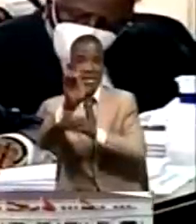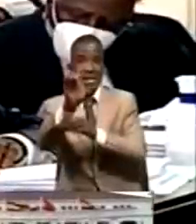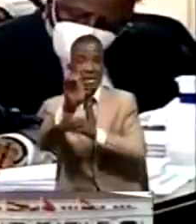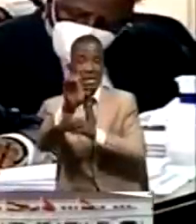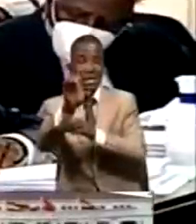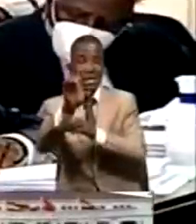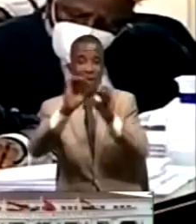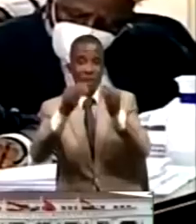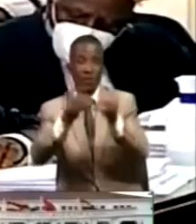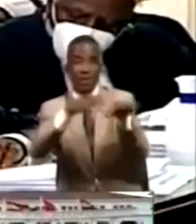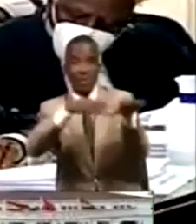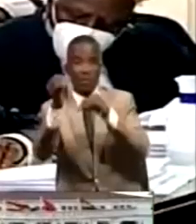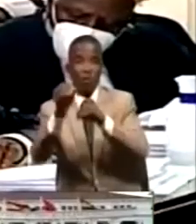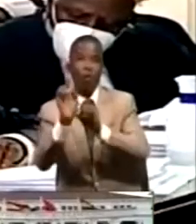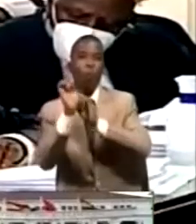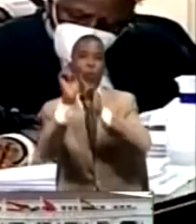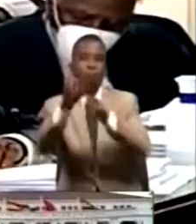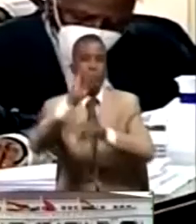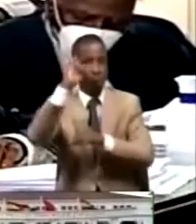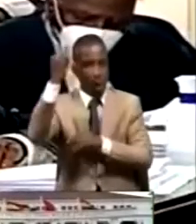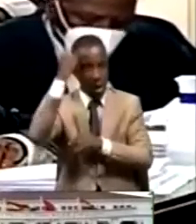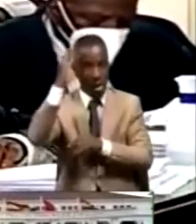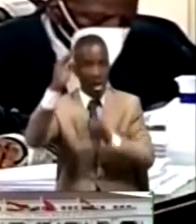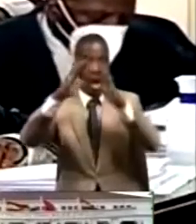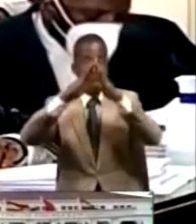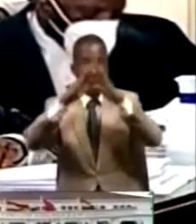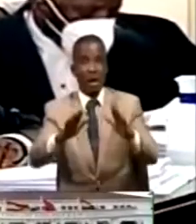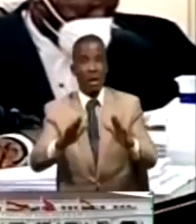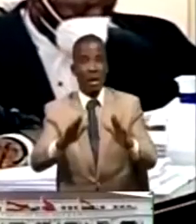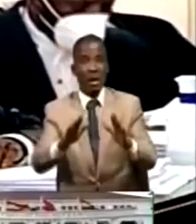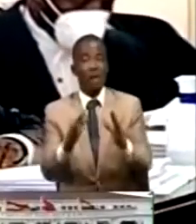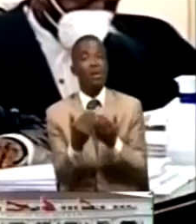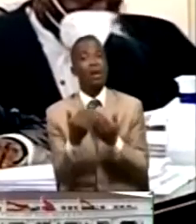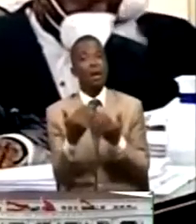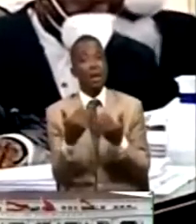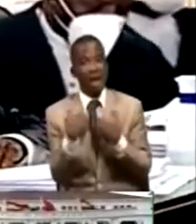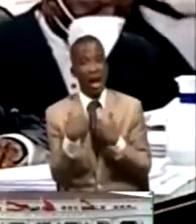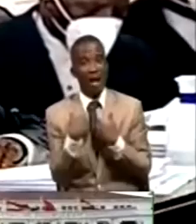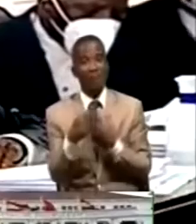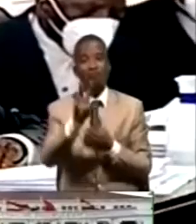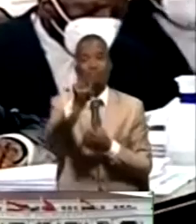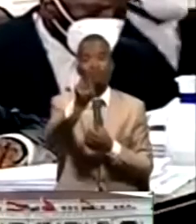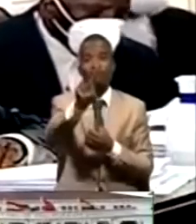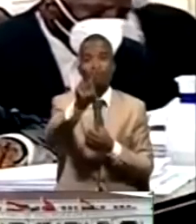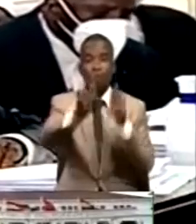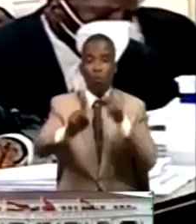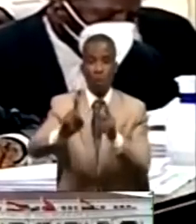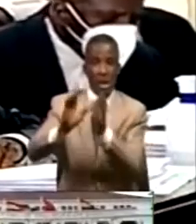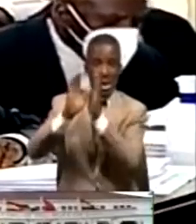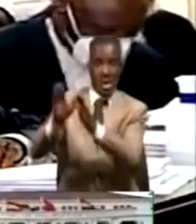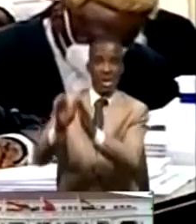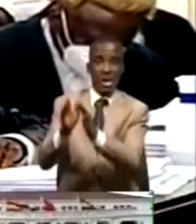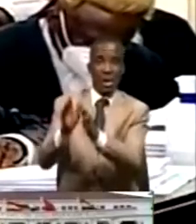the petitioner's residence, you had 2 backup people who could represent the